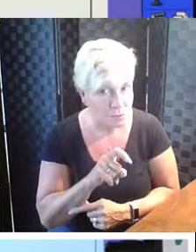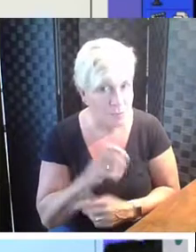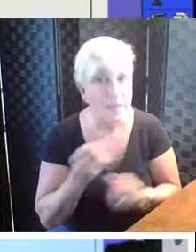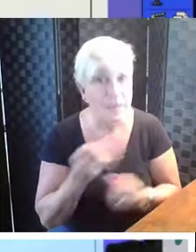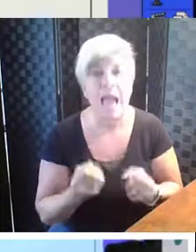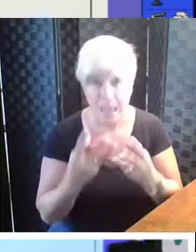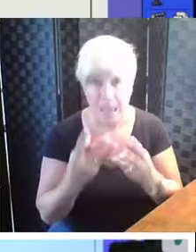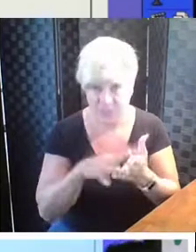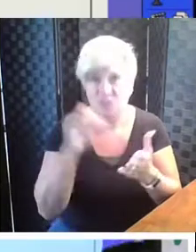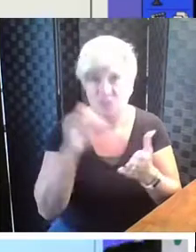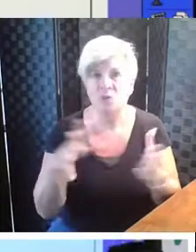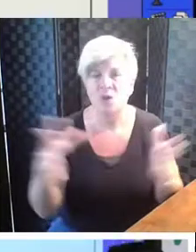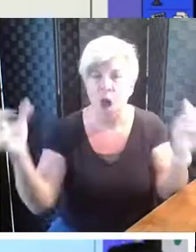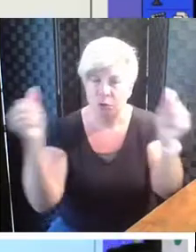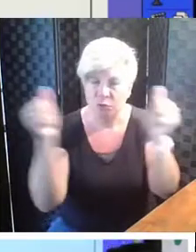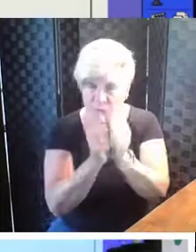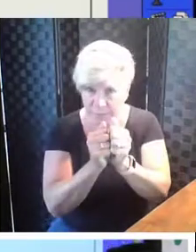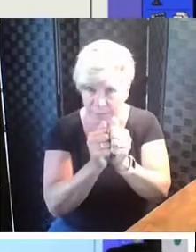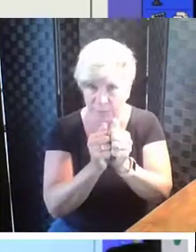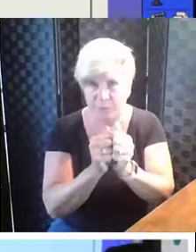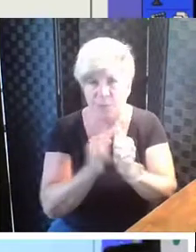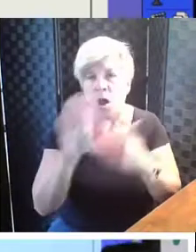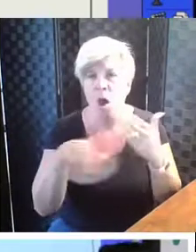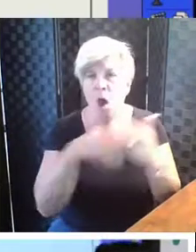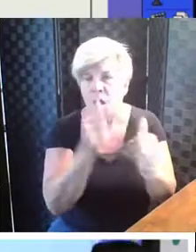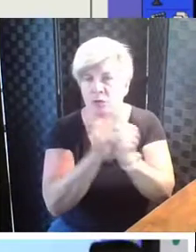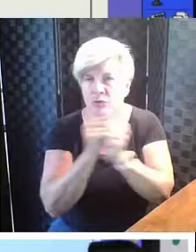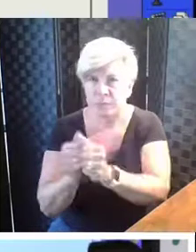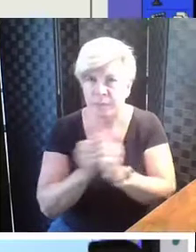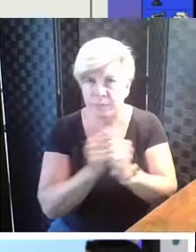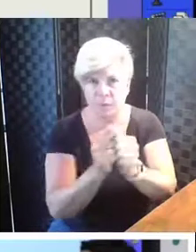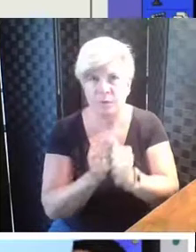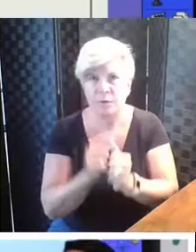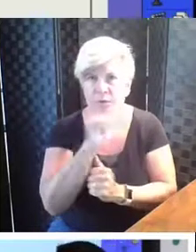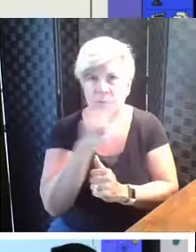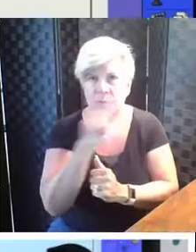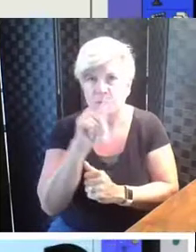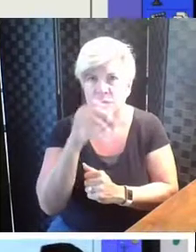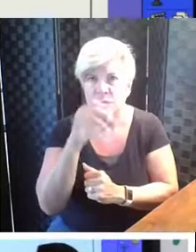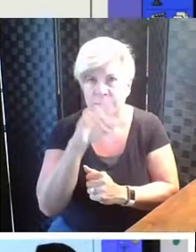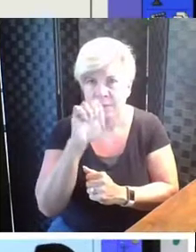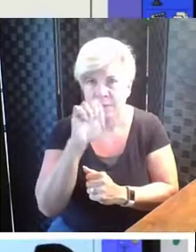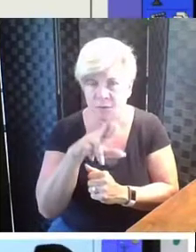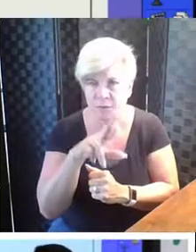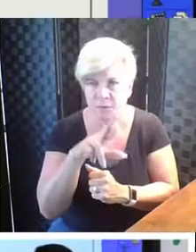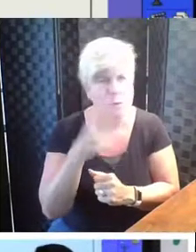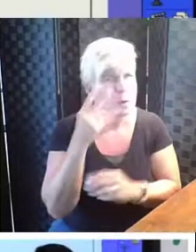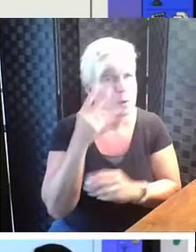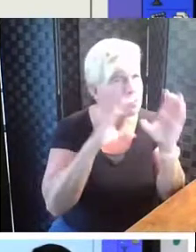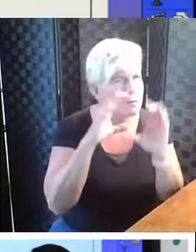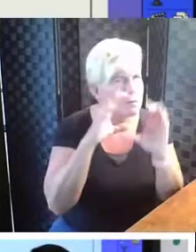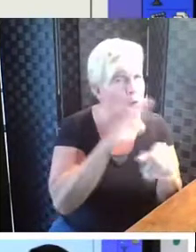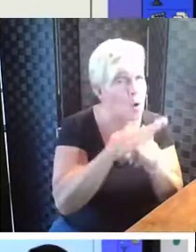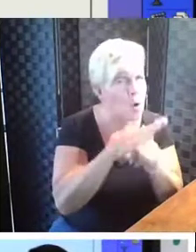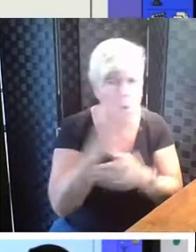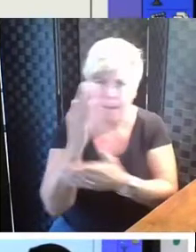How many students were there all together? So are we looking for a whole or are we looking for a part